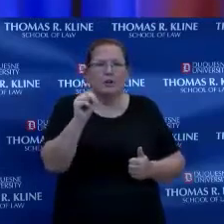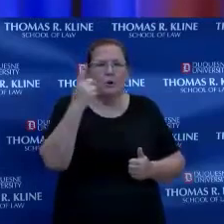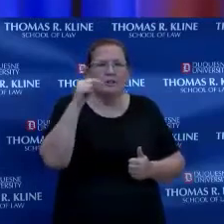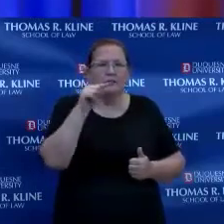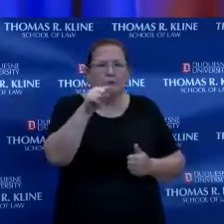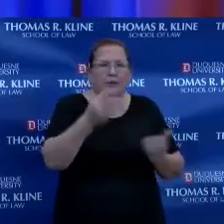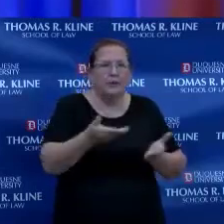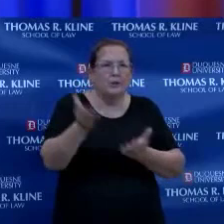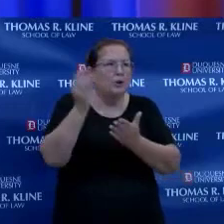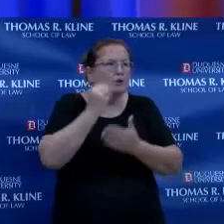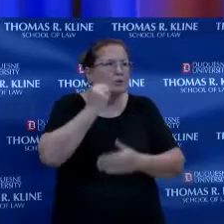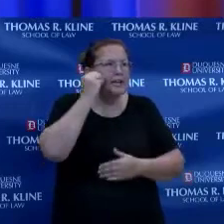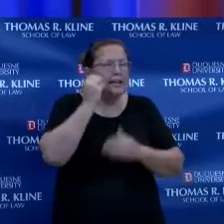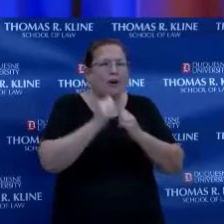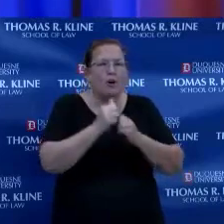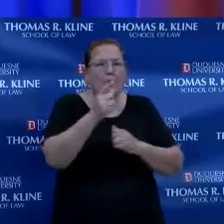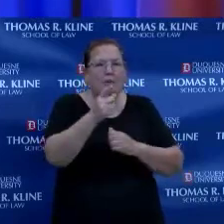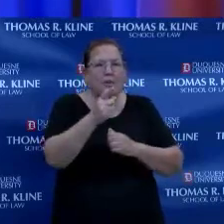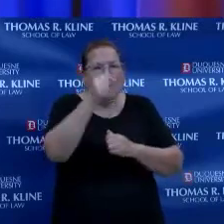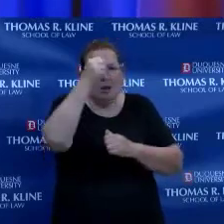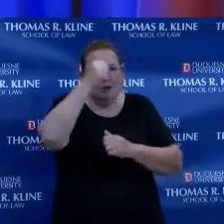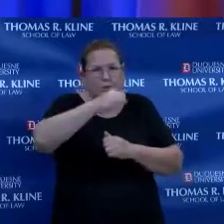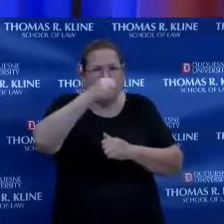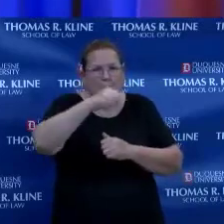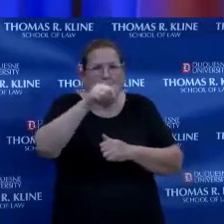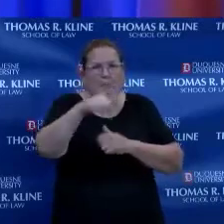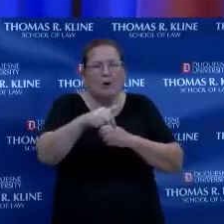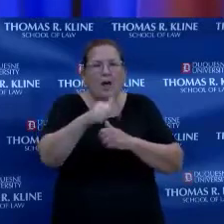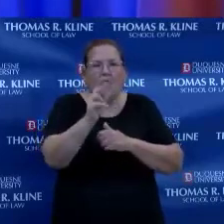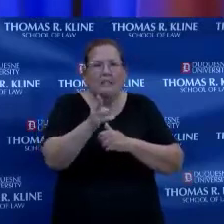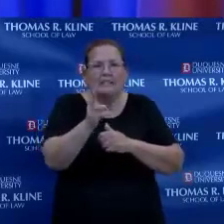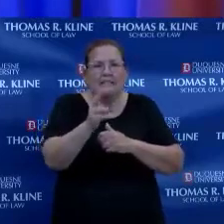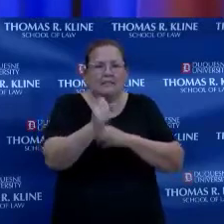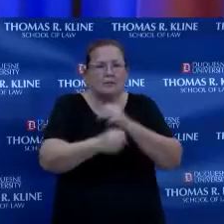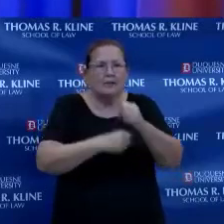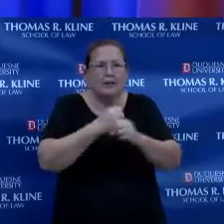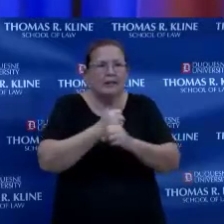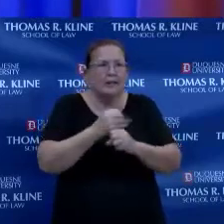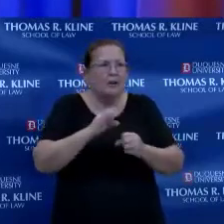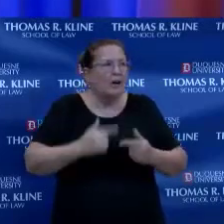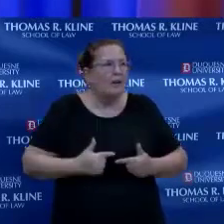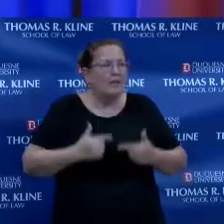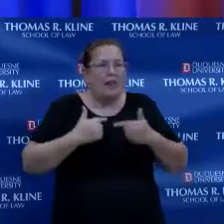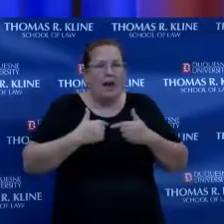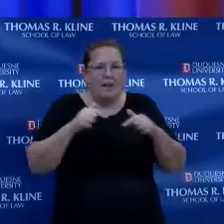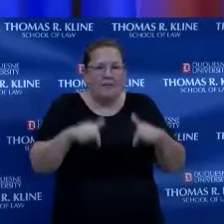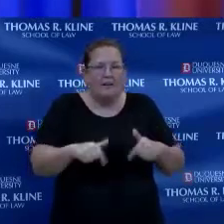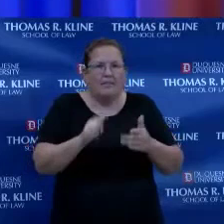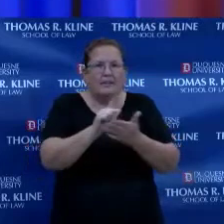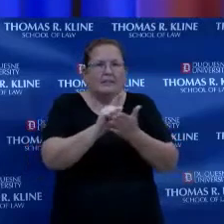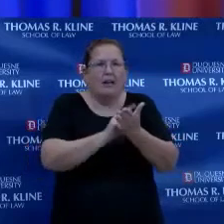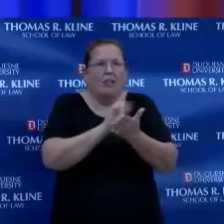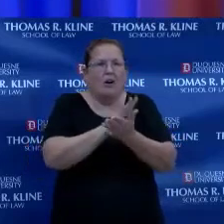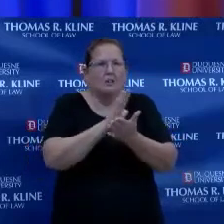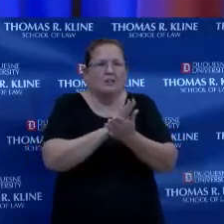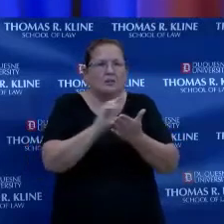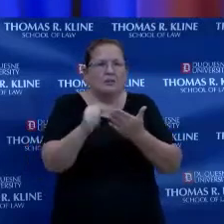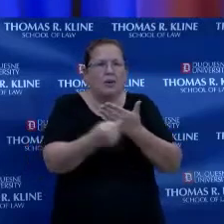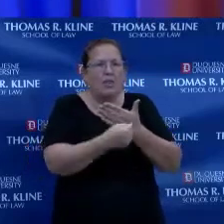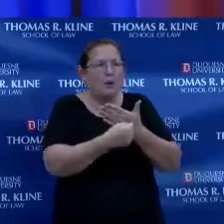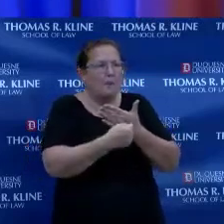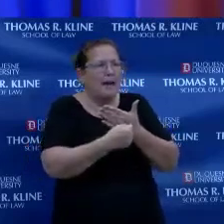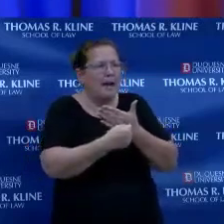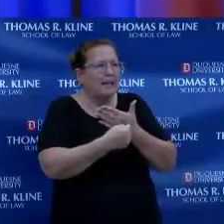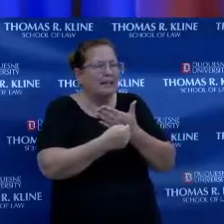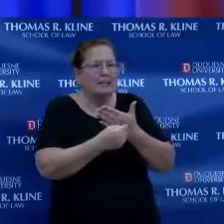take home with you to commemorate this historic year in the life of the law school. And it has on the back, Solus